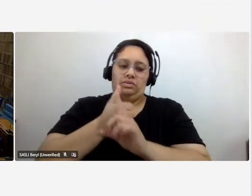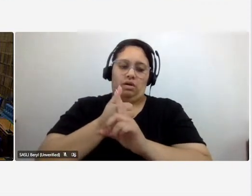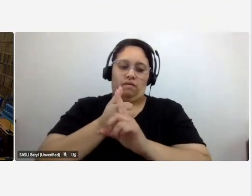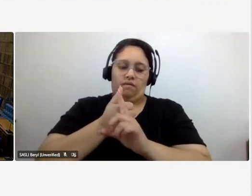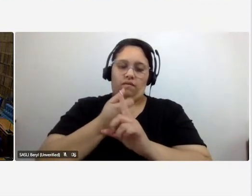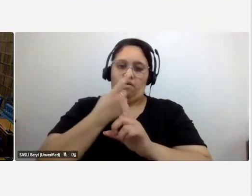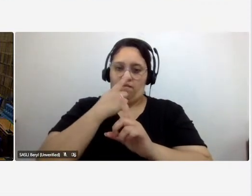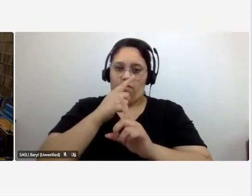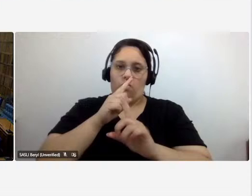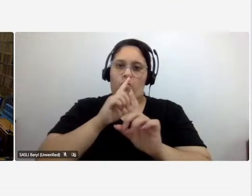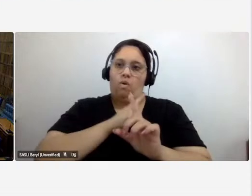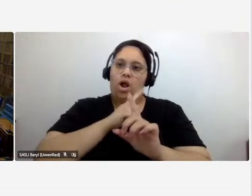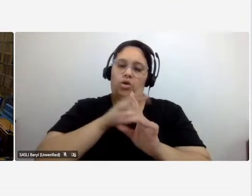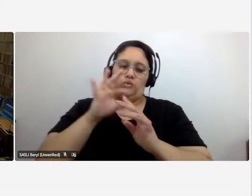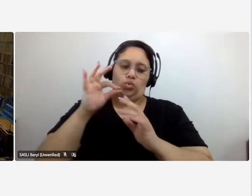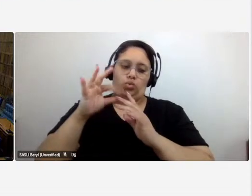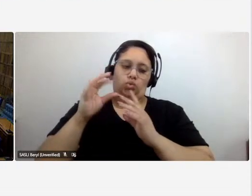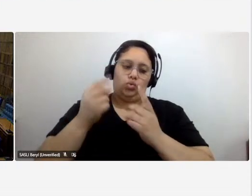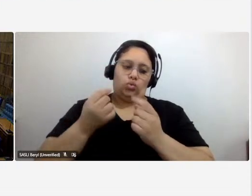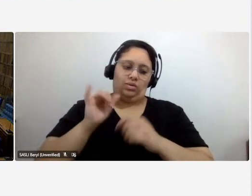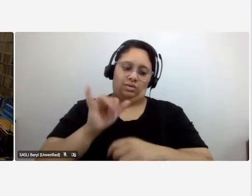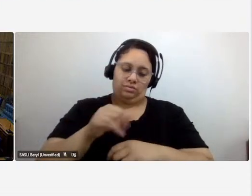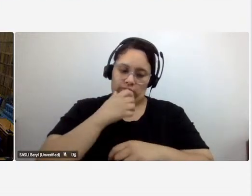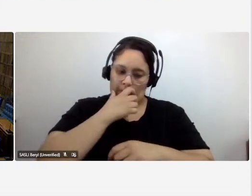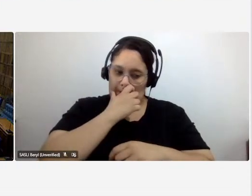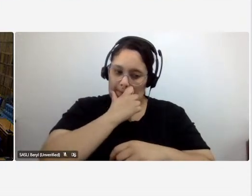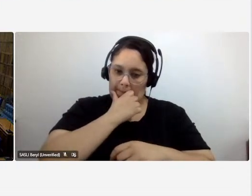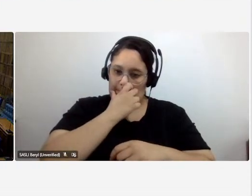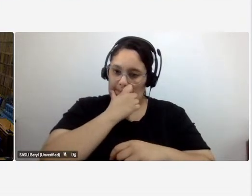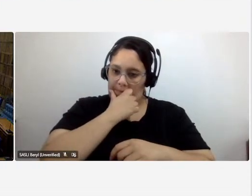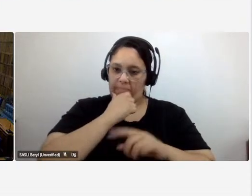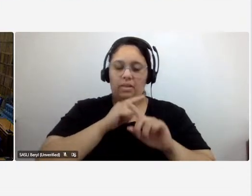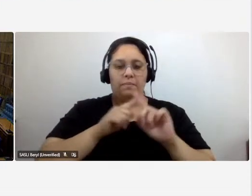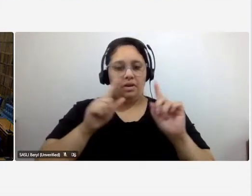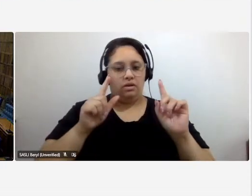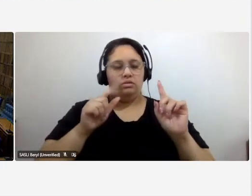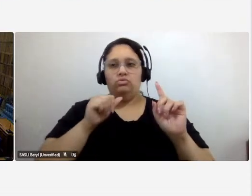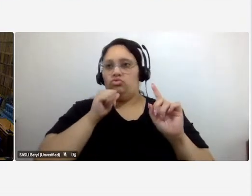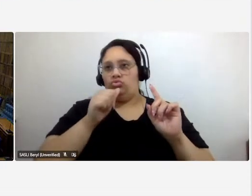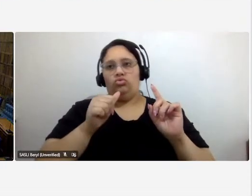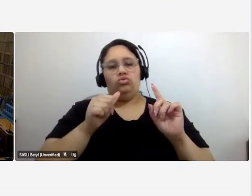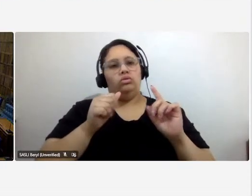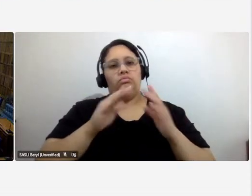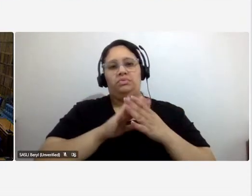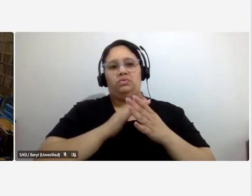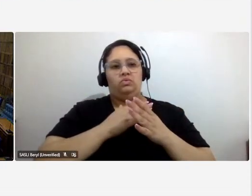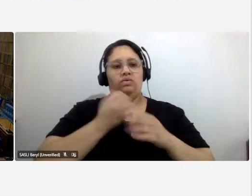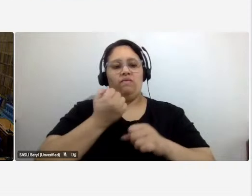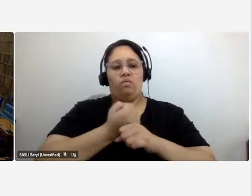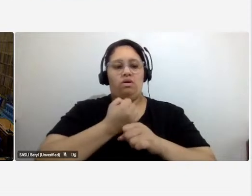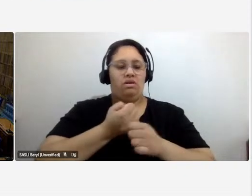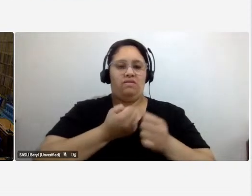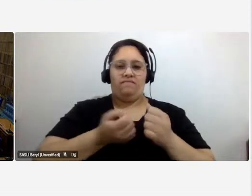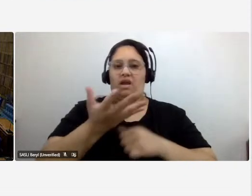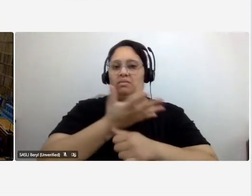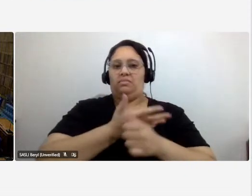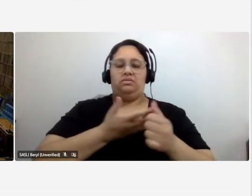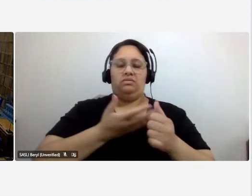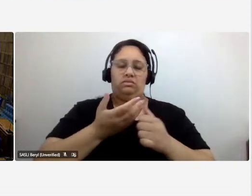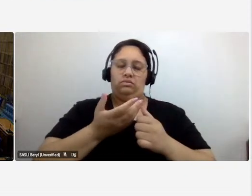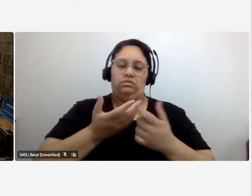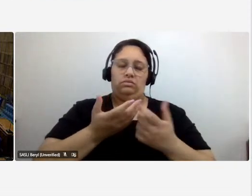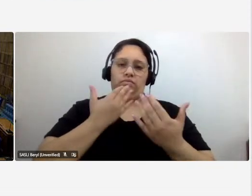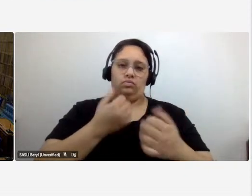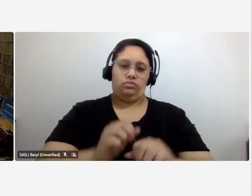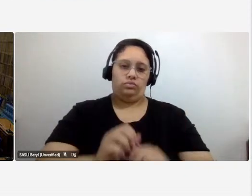to cause them to make the choices that they've made. But it was definitely not as a result of the work environment in these cases. Thank